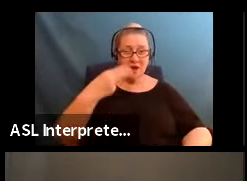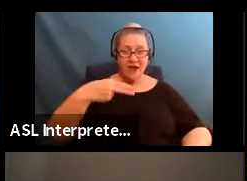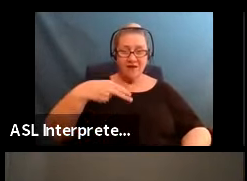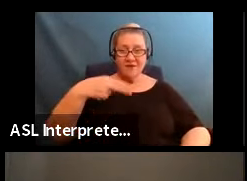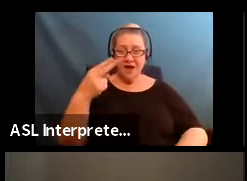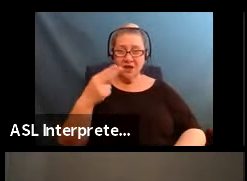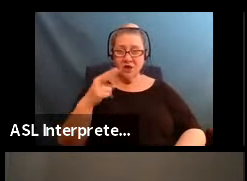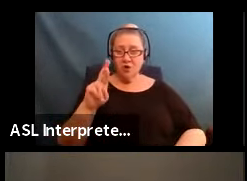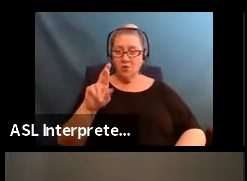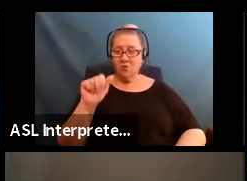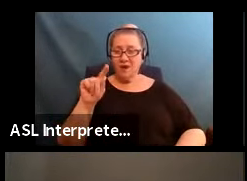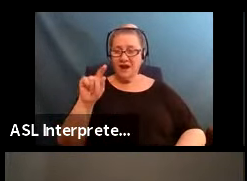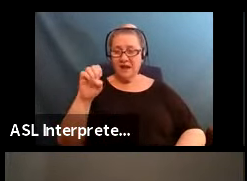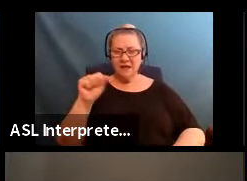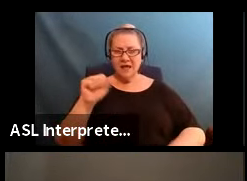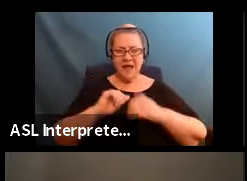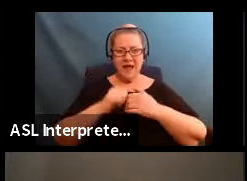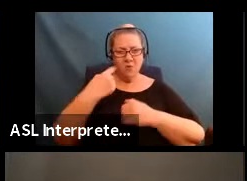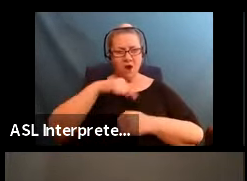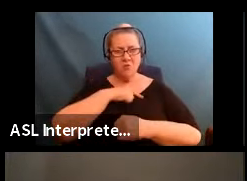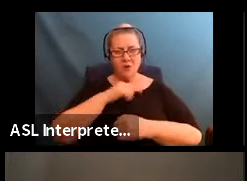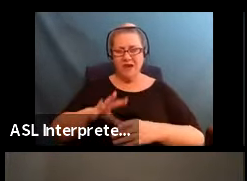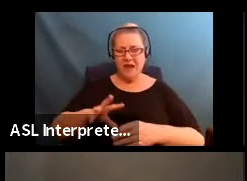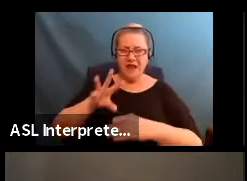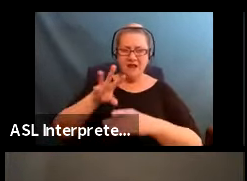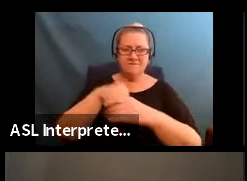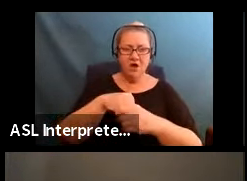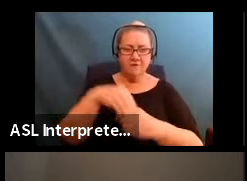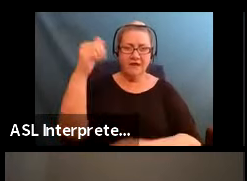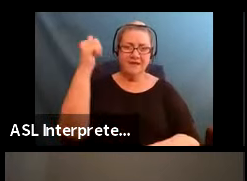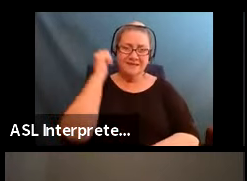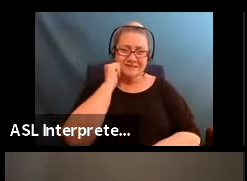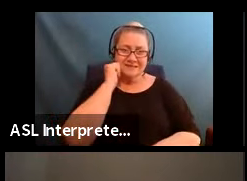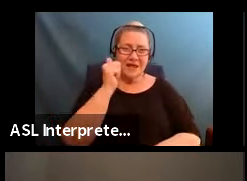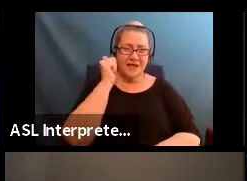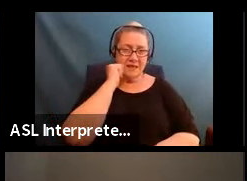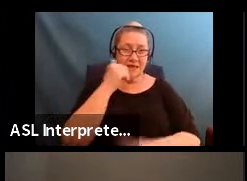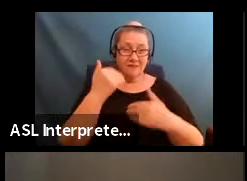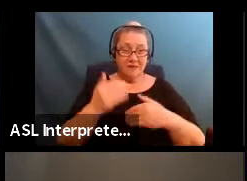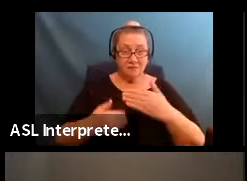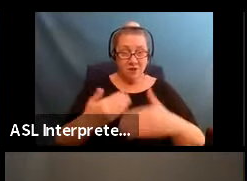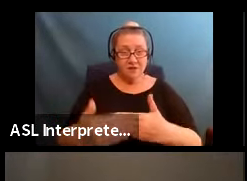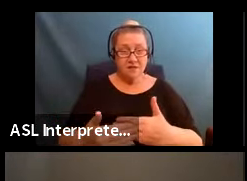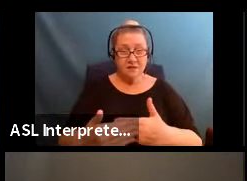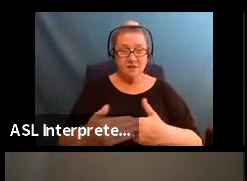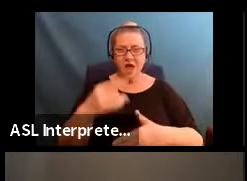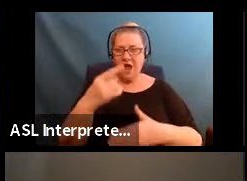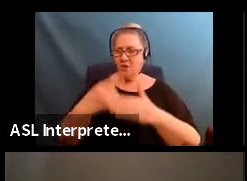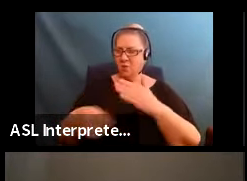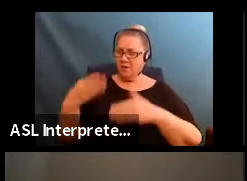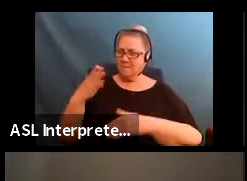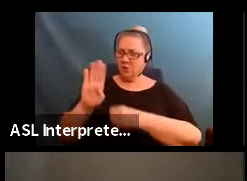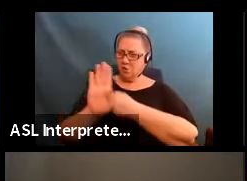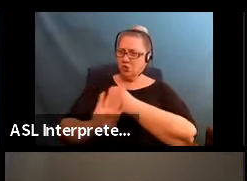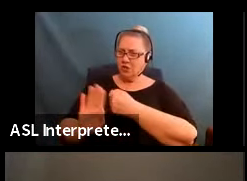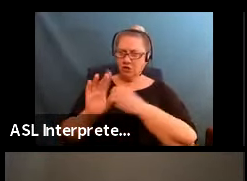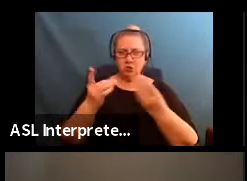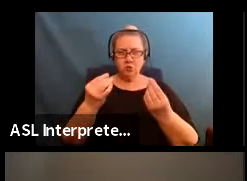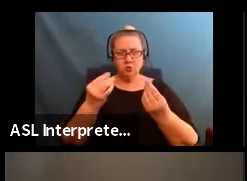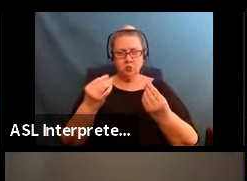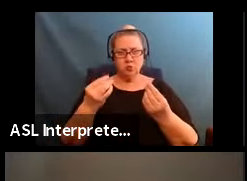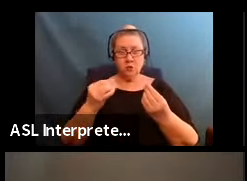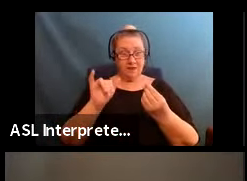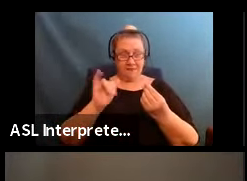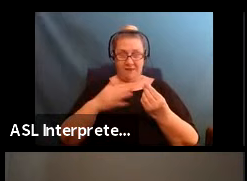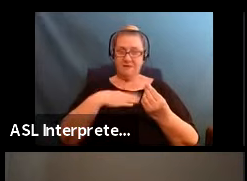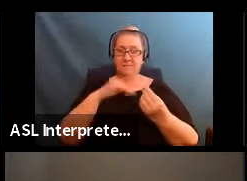rates? How are we being involved daily in these processes, and what's Blue Shield going to do with this? So that's my